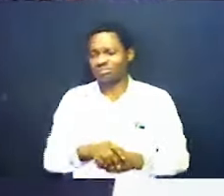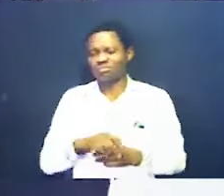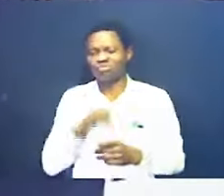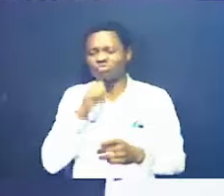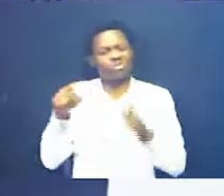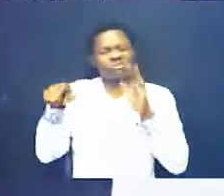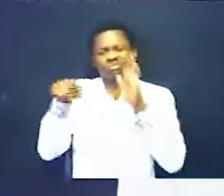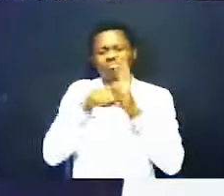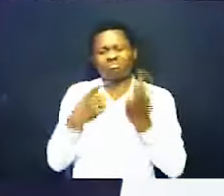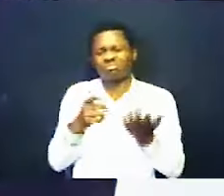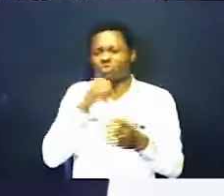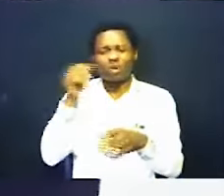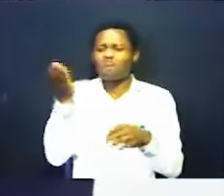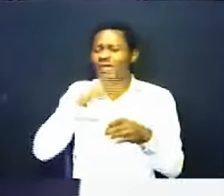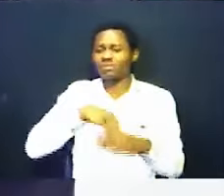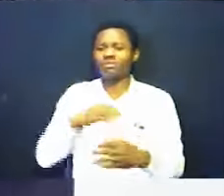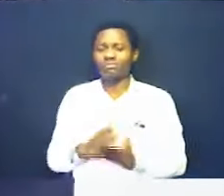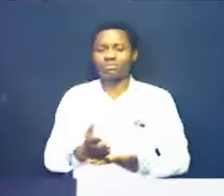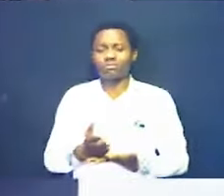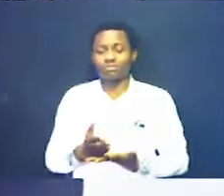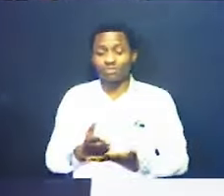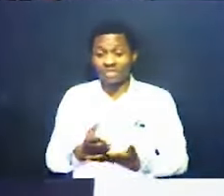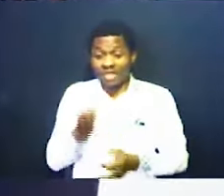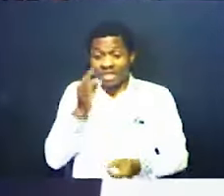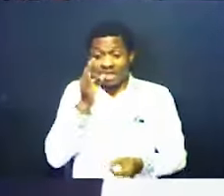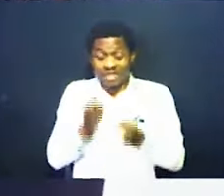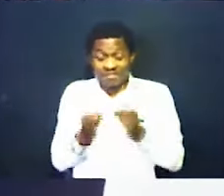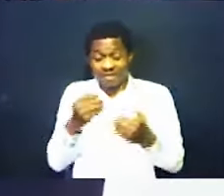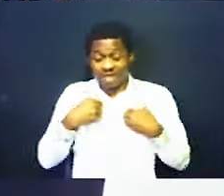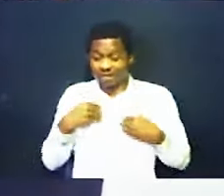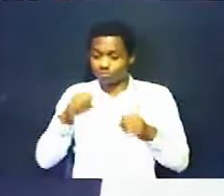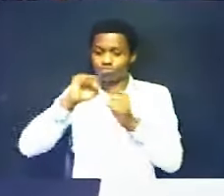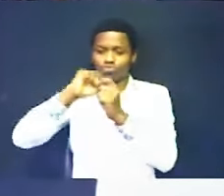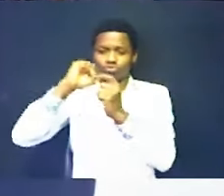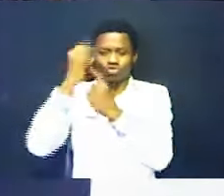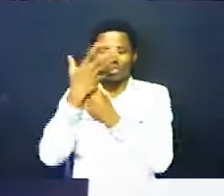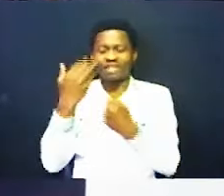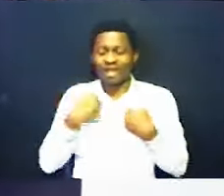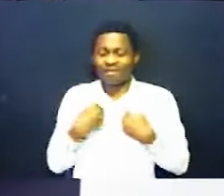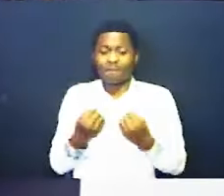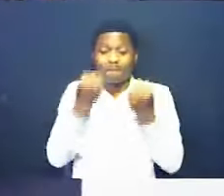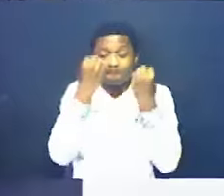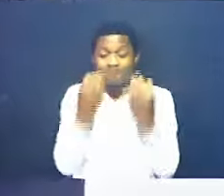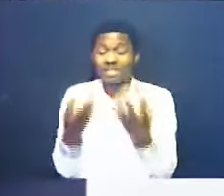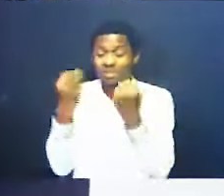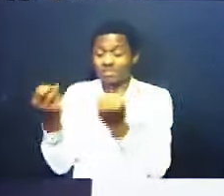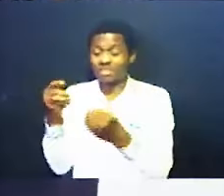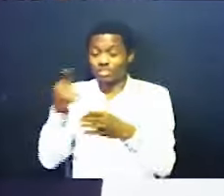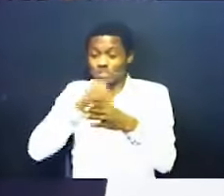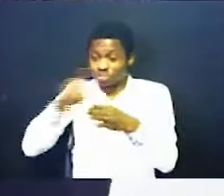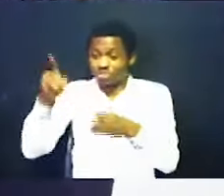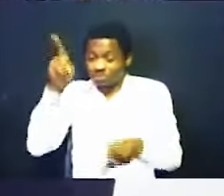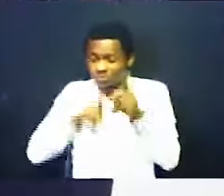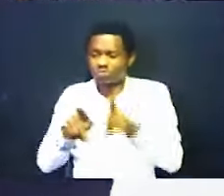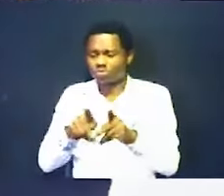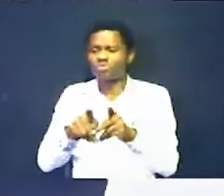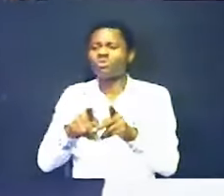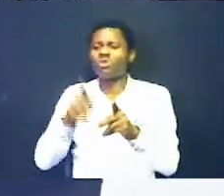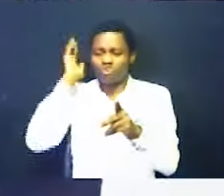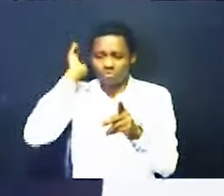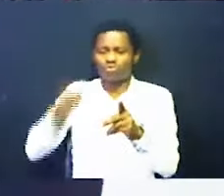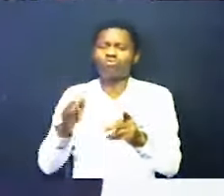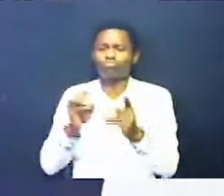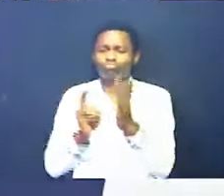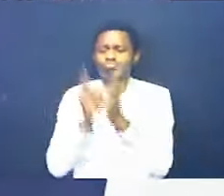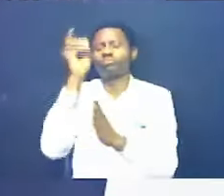When we have a society of disciplined people, certainly there will be development. Se ye wo nipa kuo bi